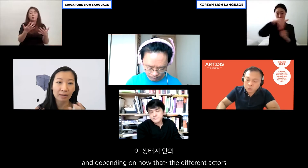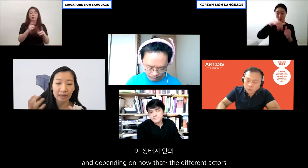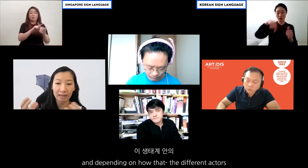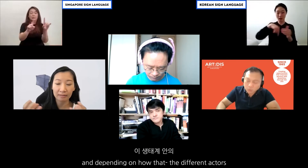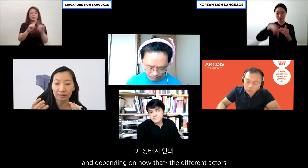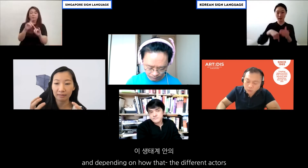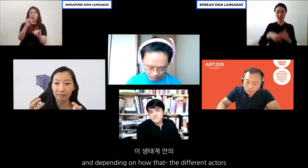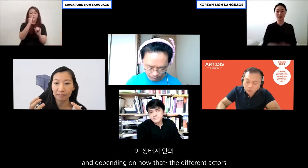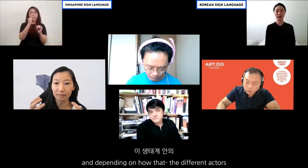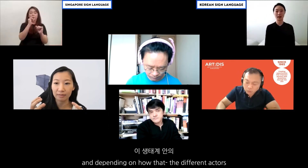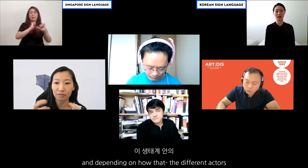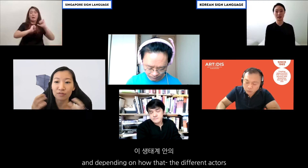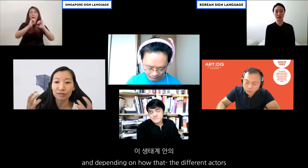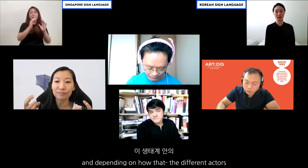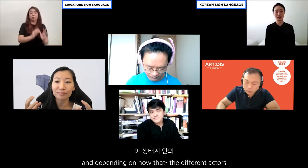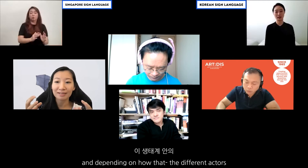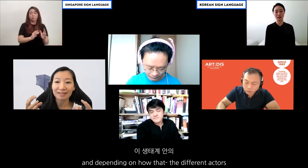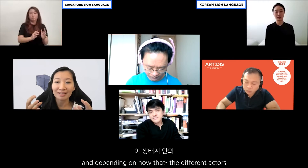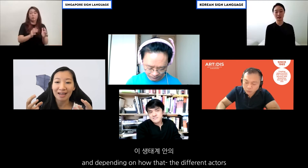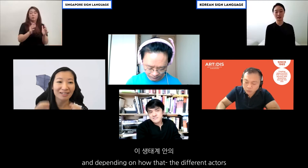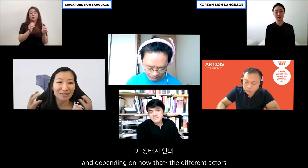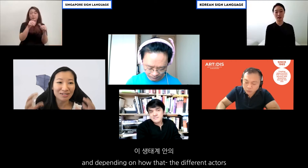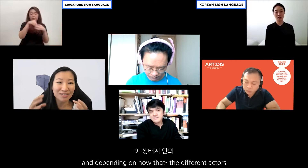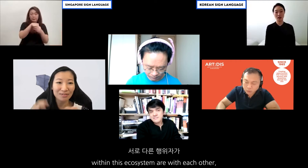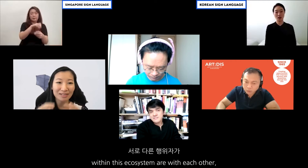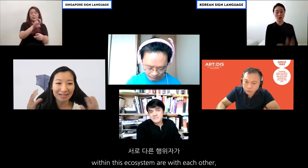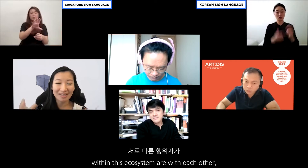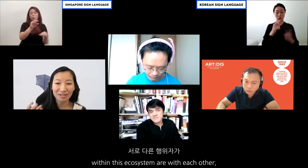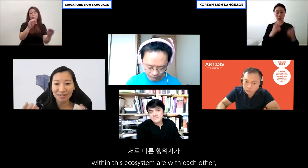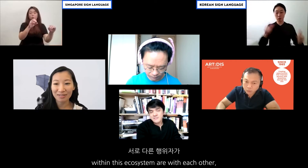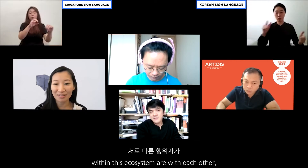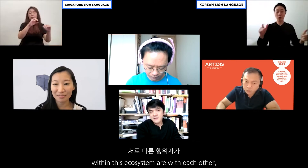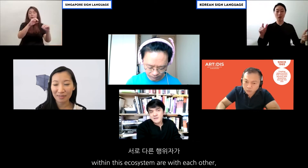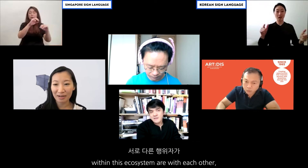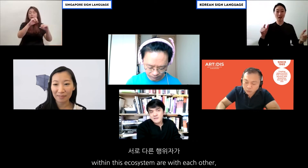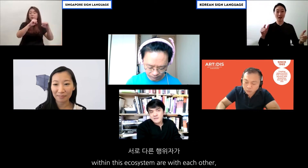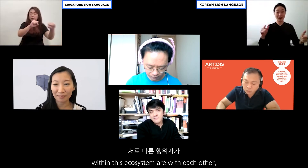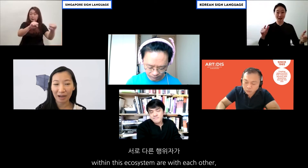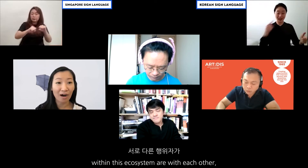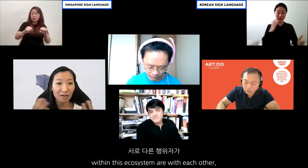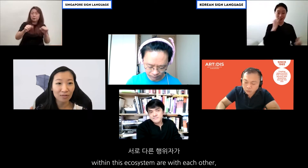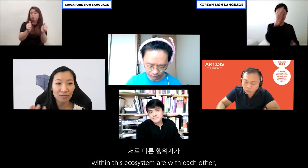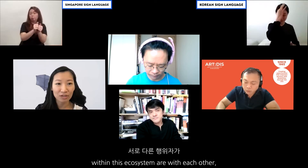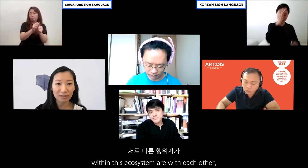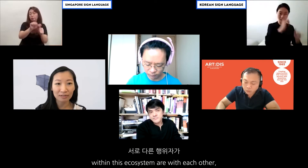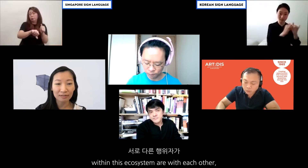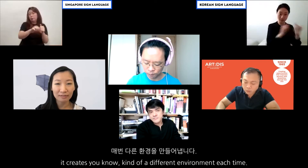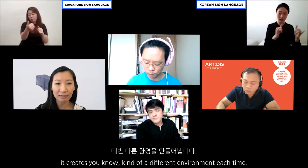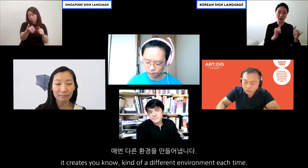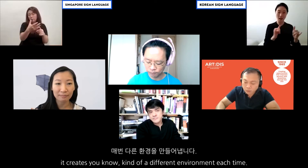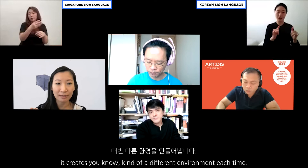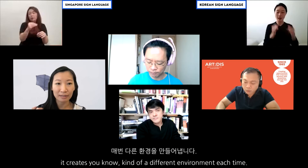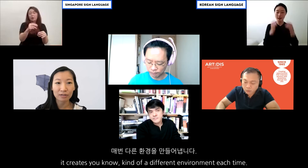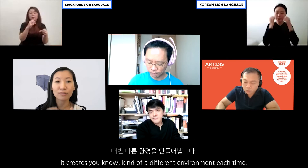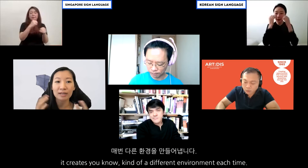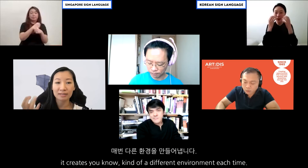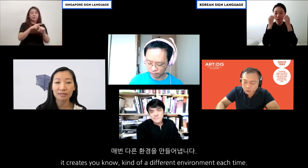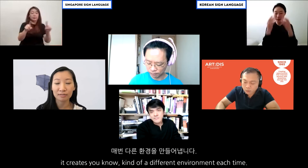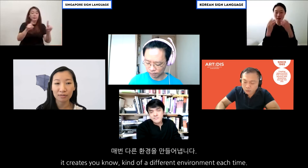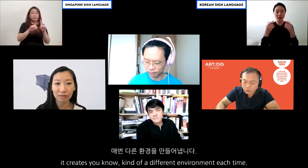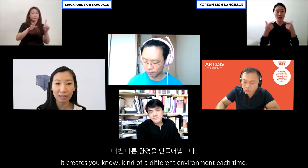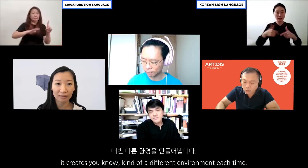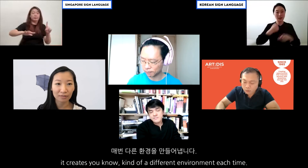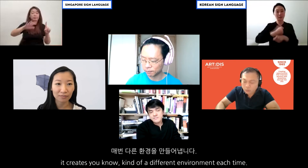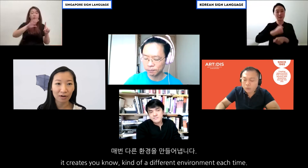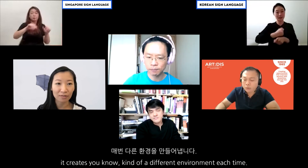depending on how the different actors within this ecosystem are with each other, it creates,